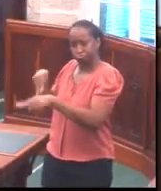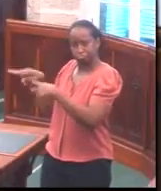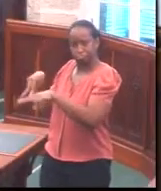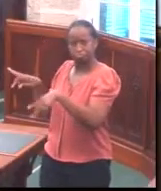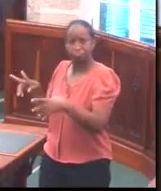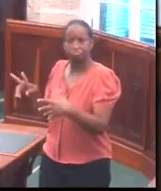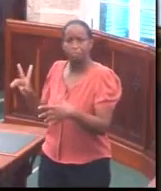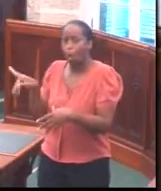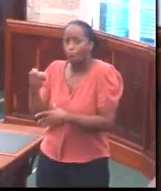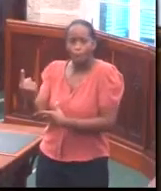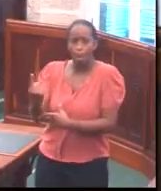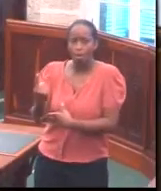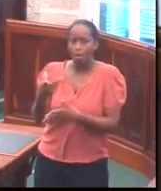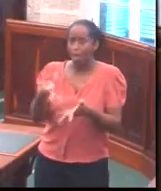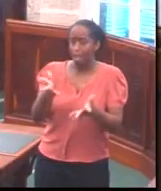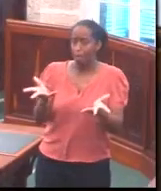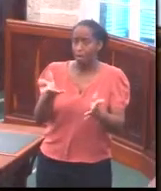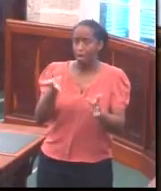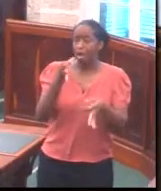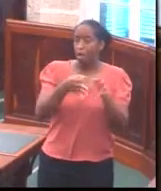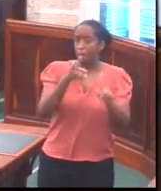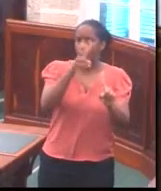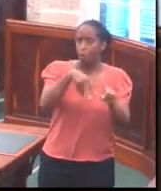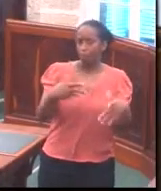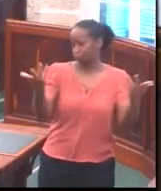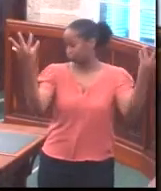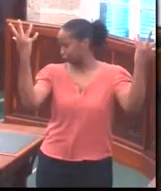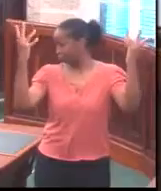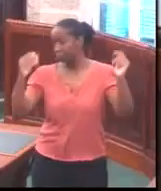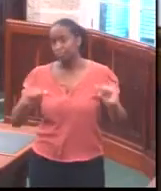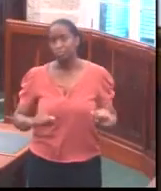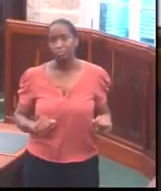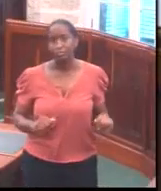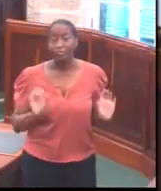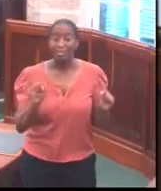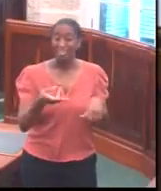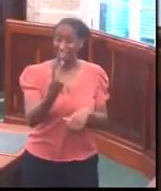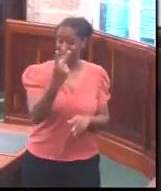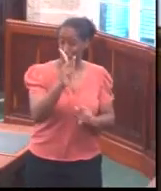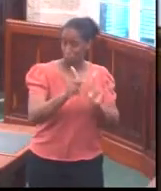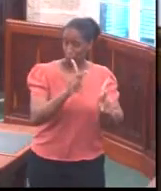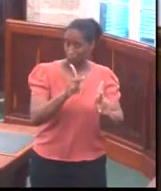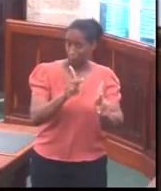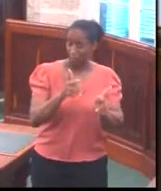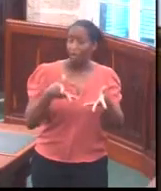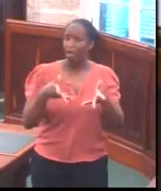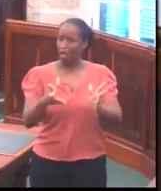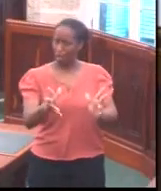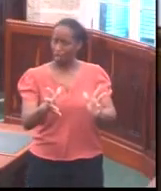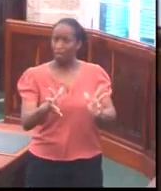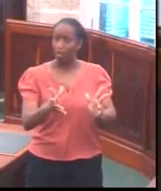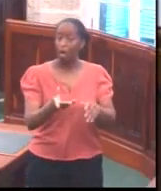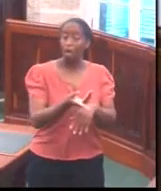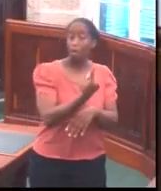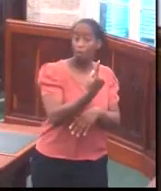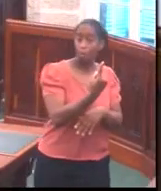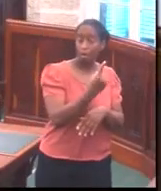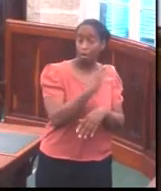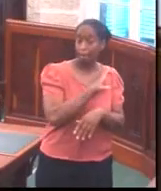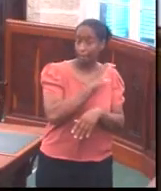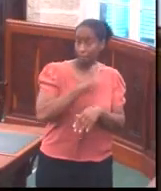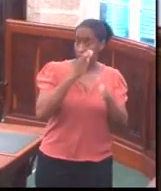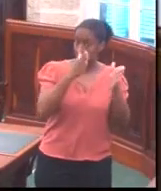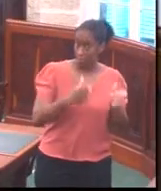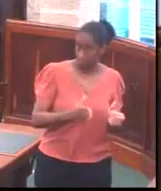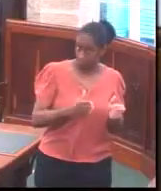You could have done it by two authorized persons, one the Commissioner of Police, and the other one the Director